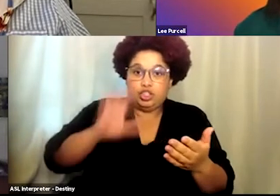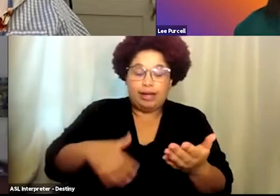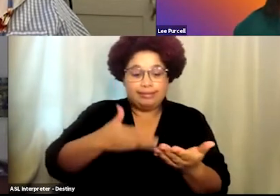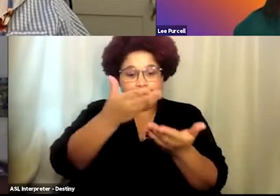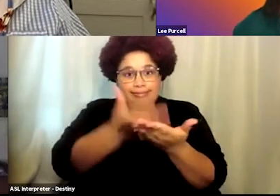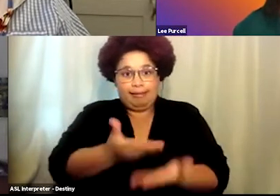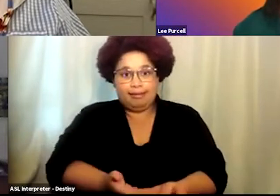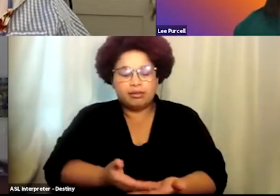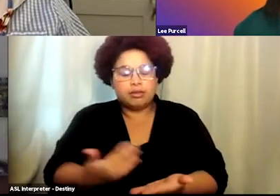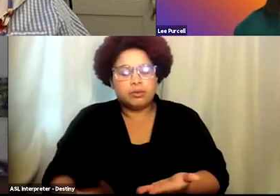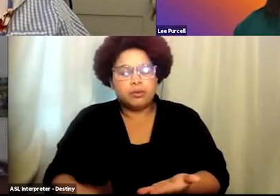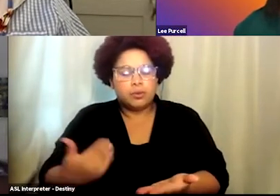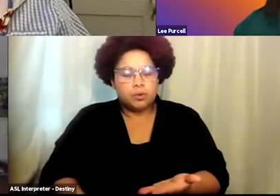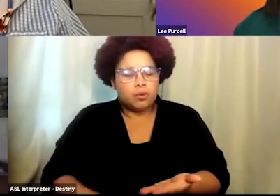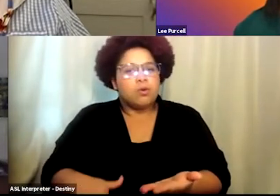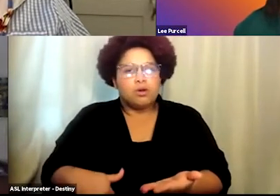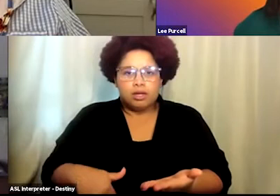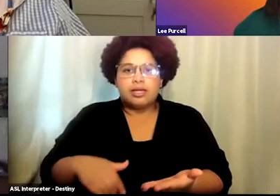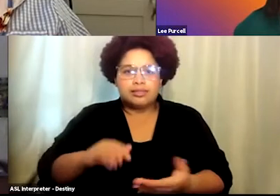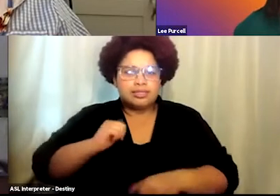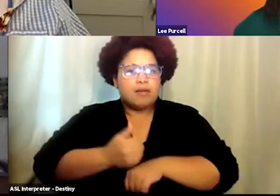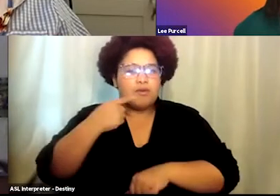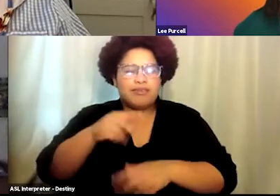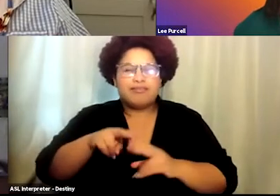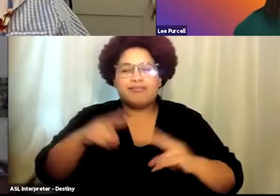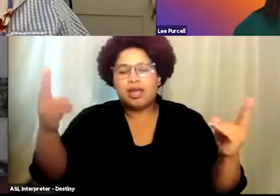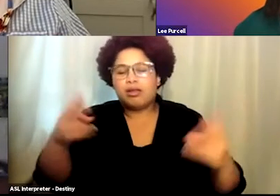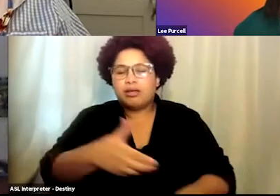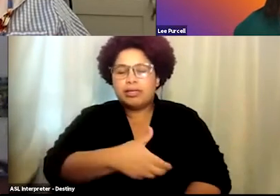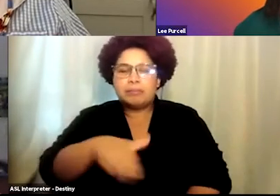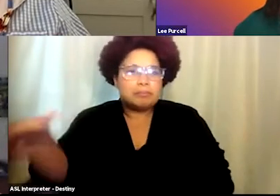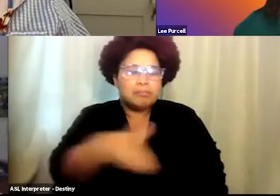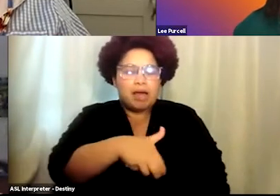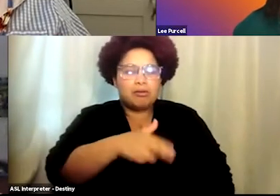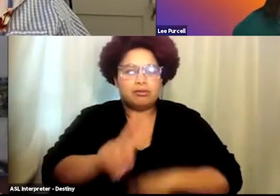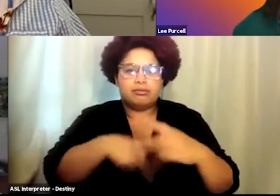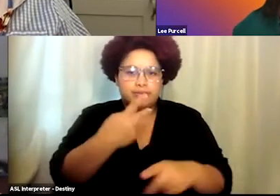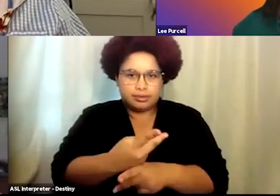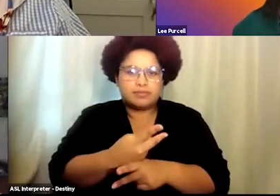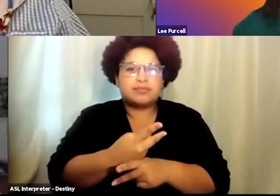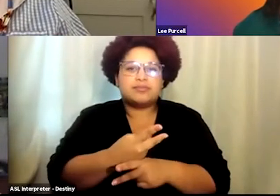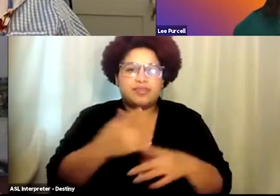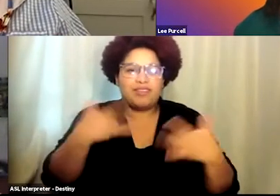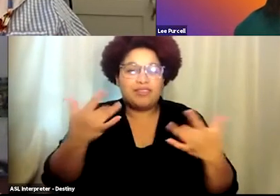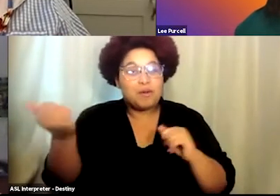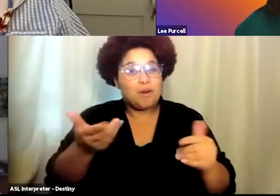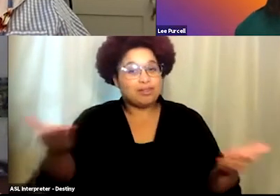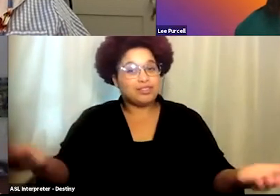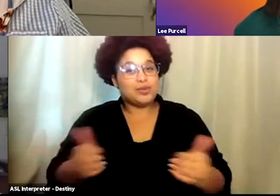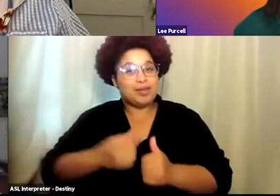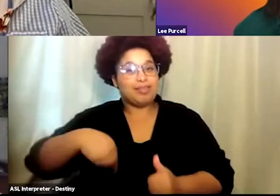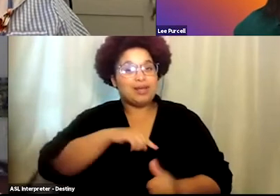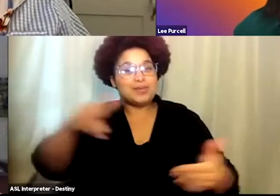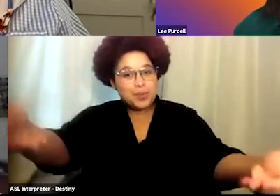I think really set us up for a very empowering event. I really appreciate it. To all of you attending, thank you.